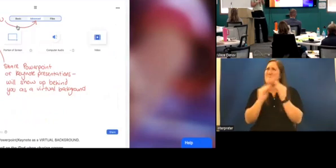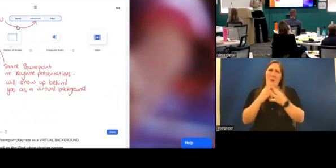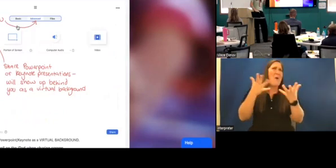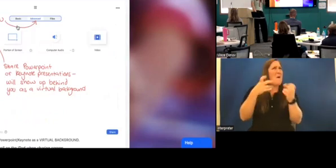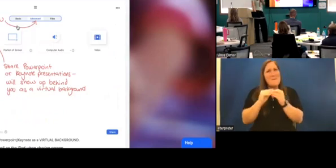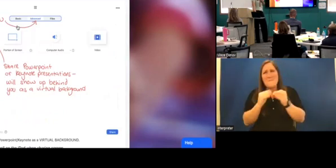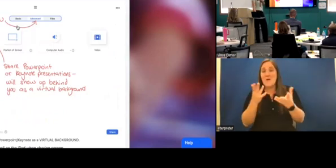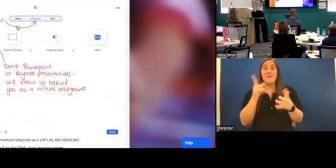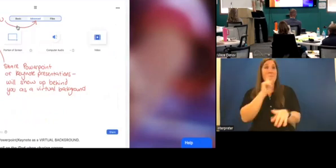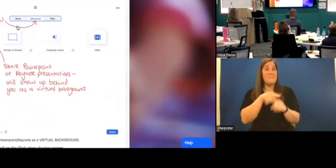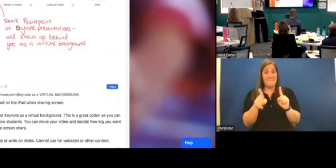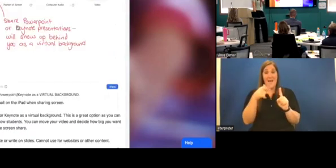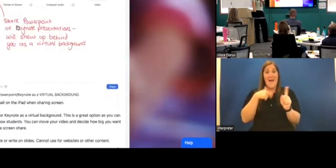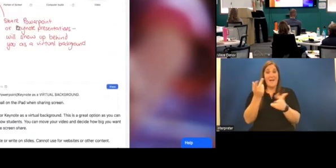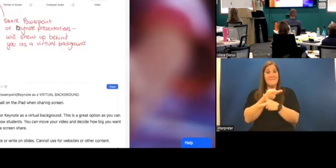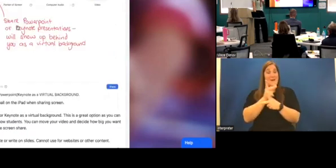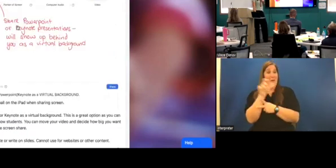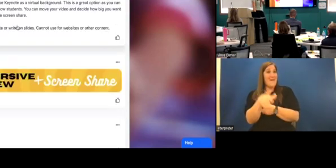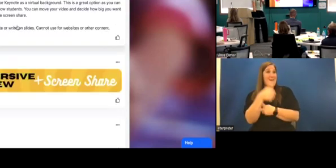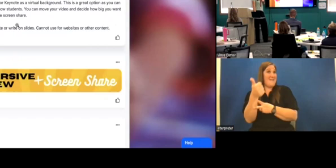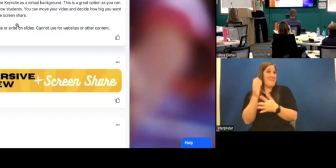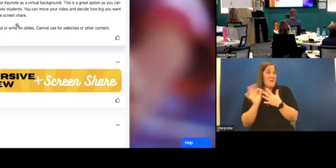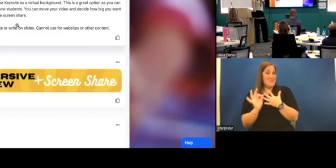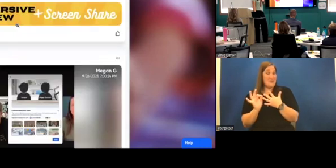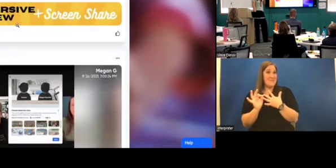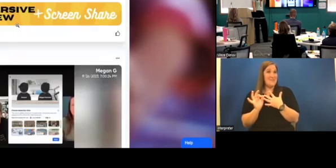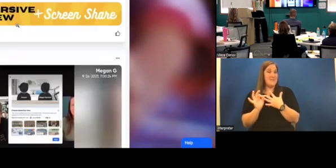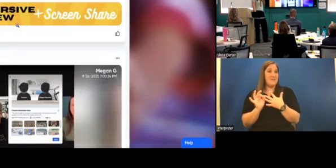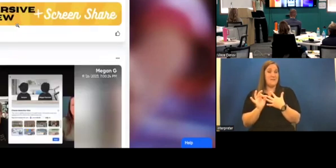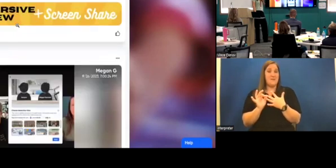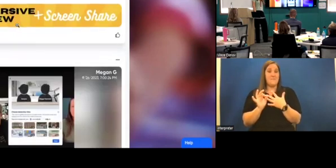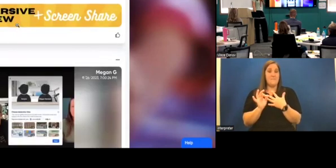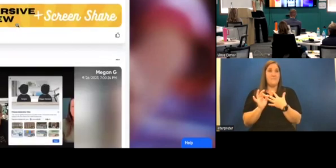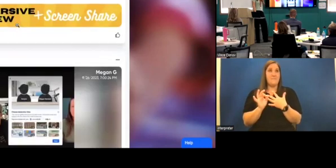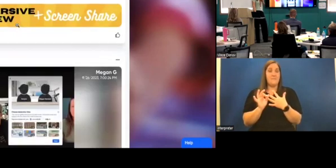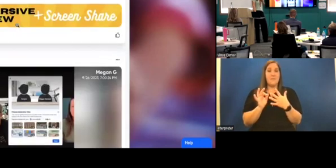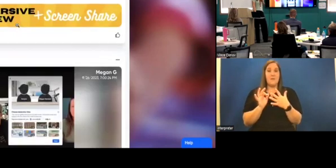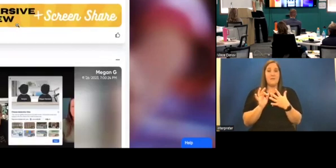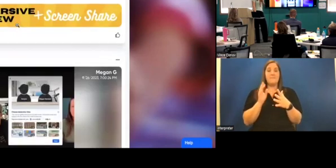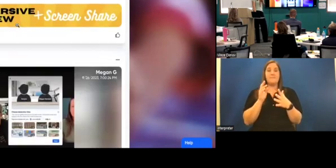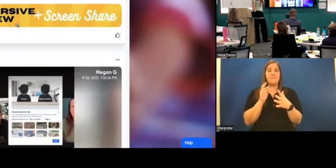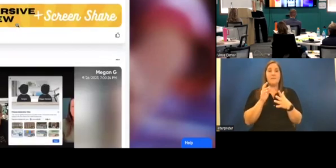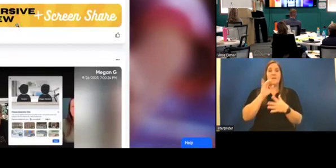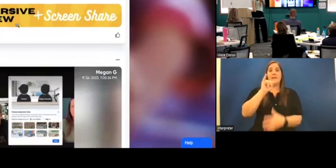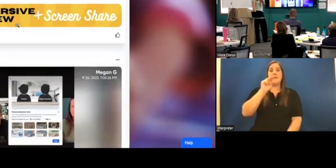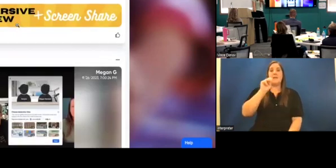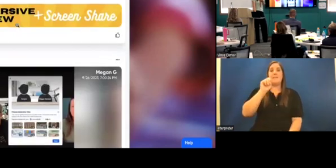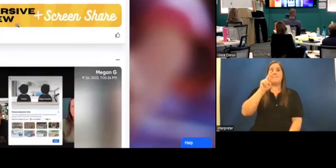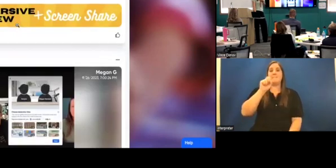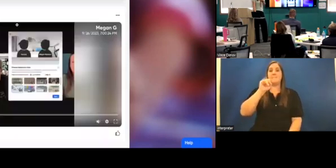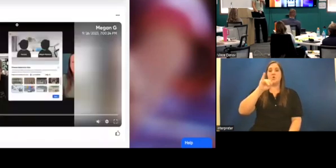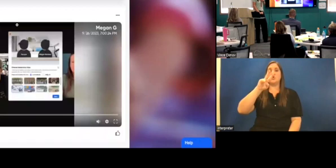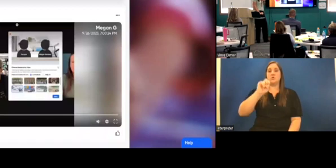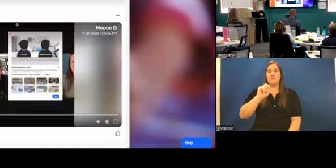So I figured out another option. So immersive view is the next thing that I have